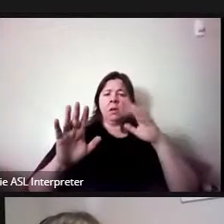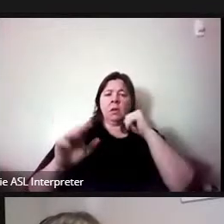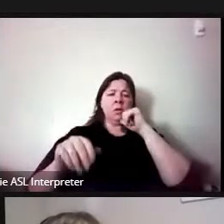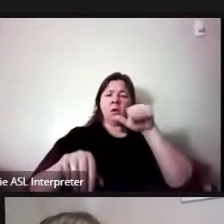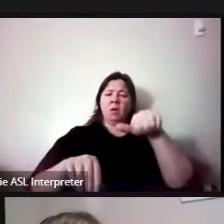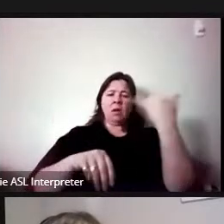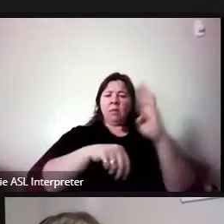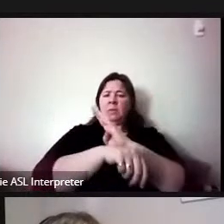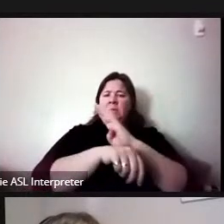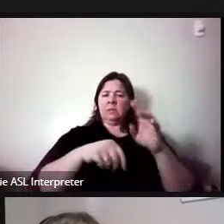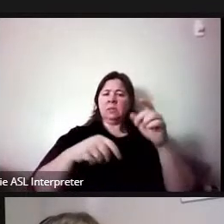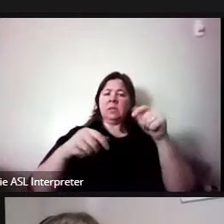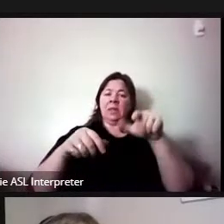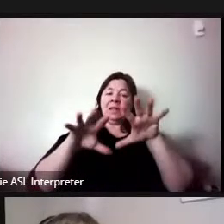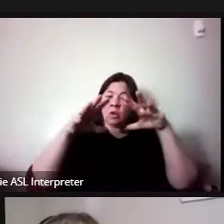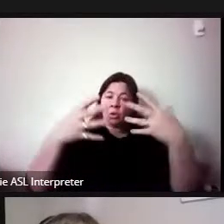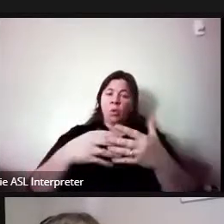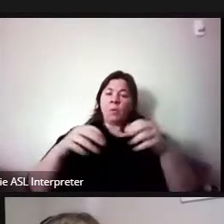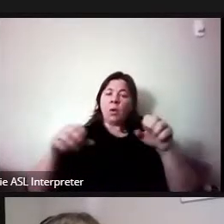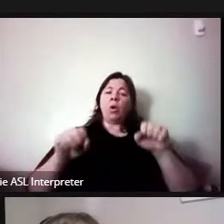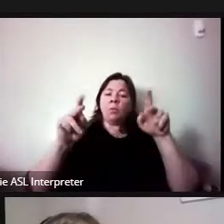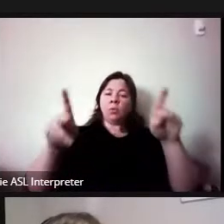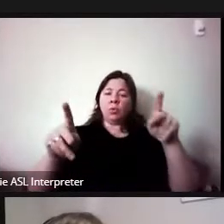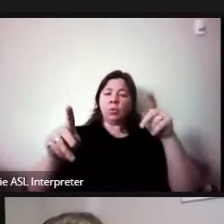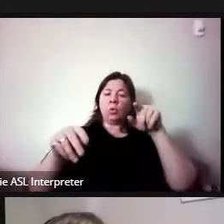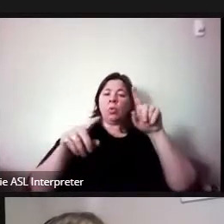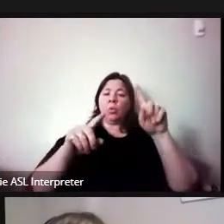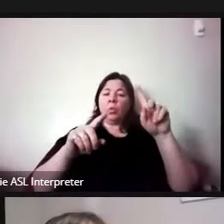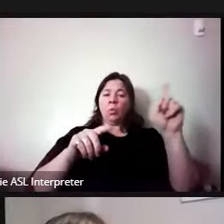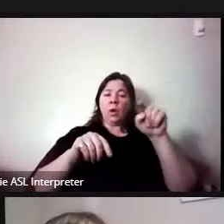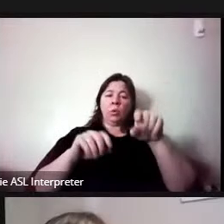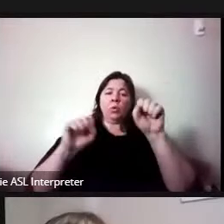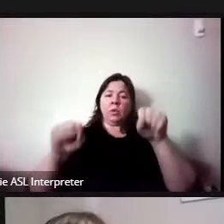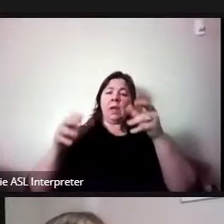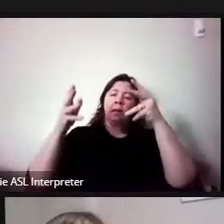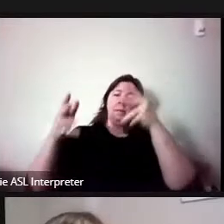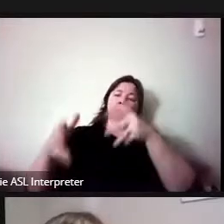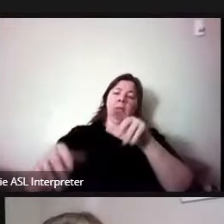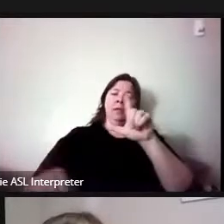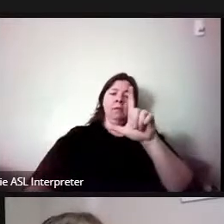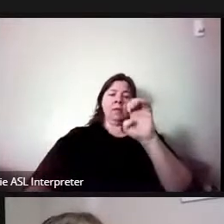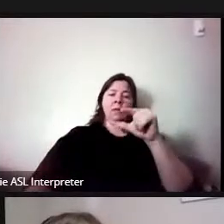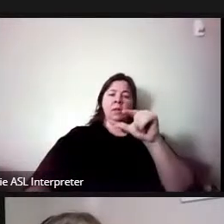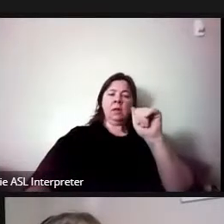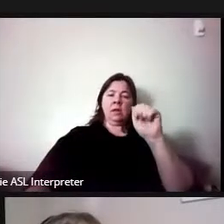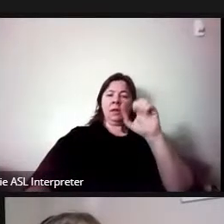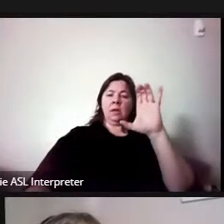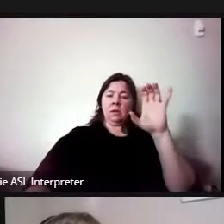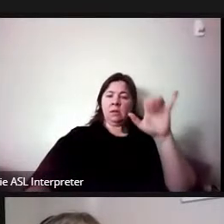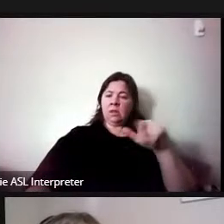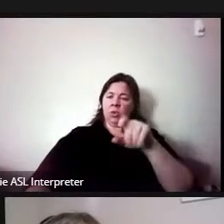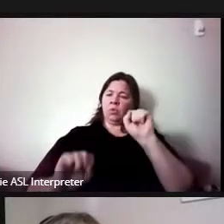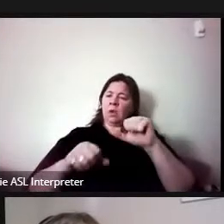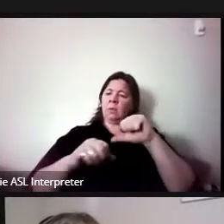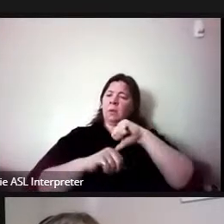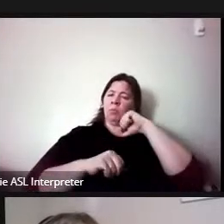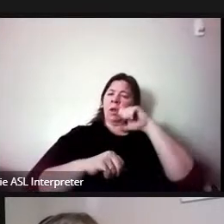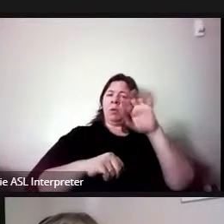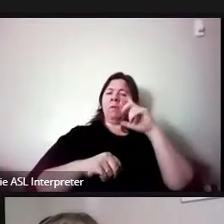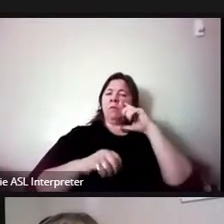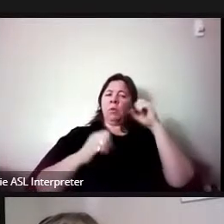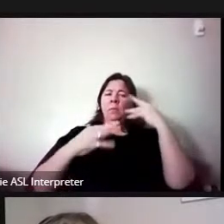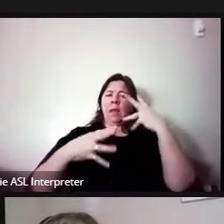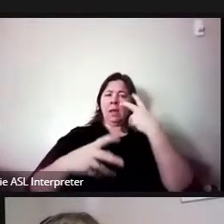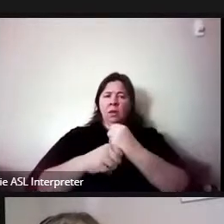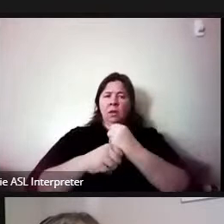business. This is a global opportunity where you get to leave a legacy that you can be proud of for generations to come, and you're going to